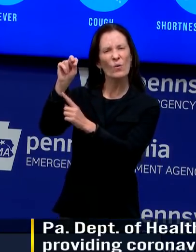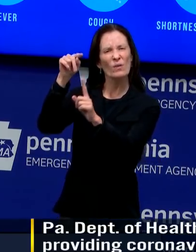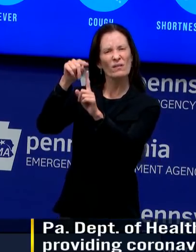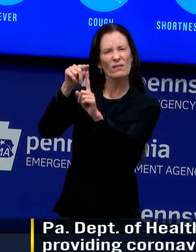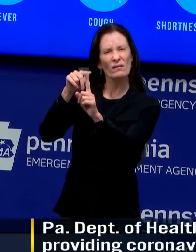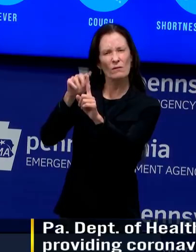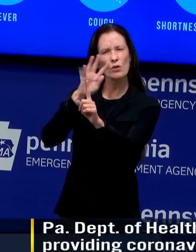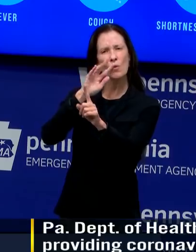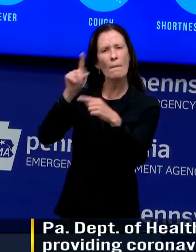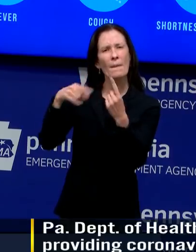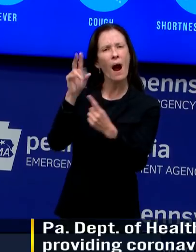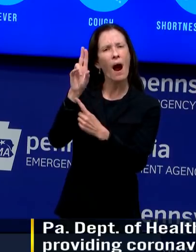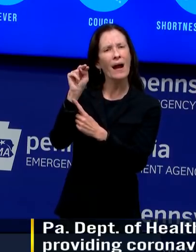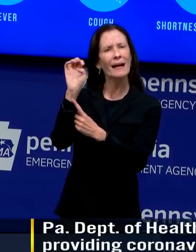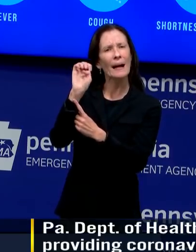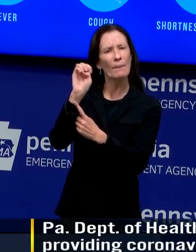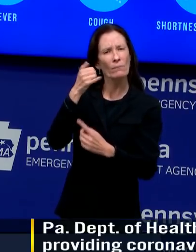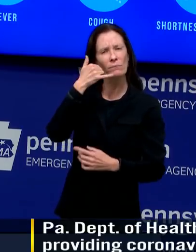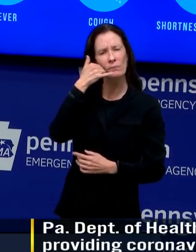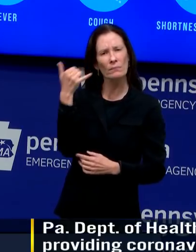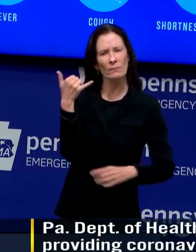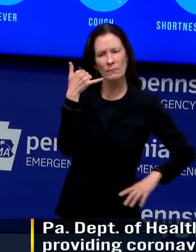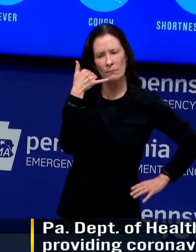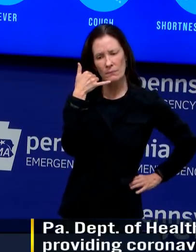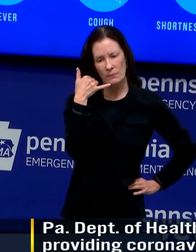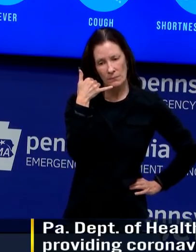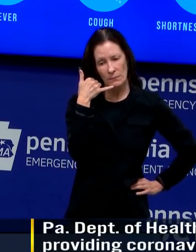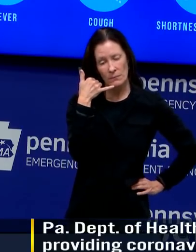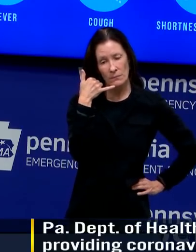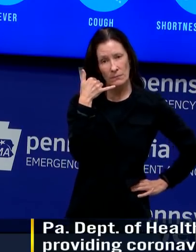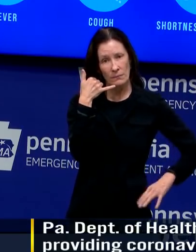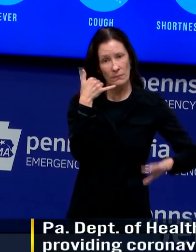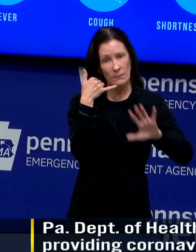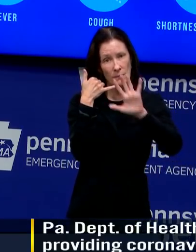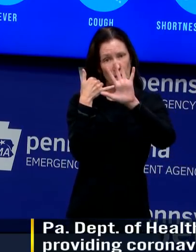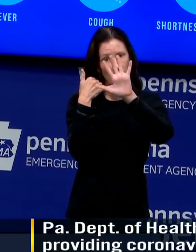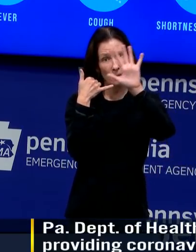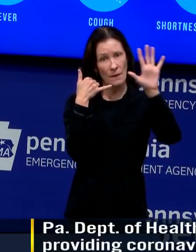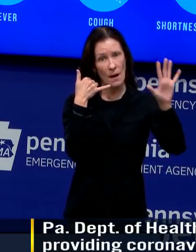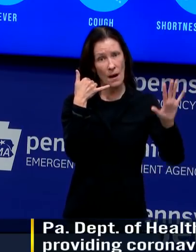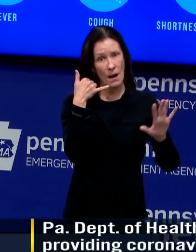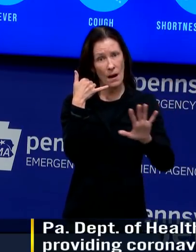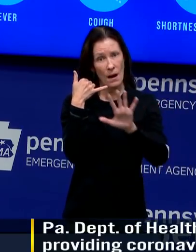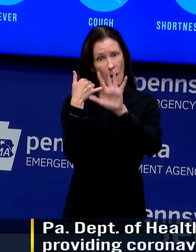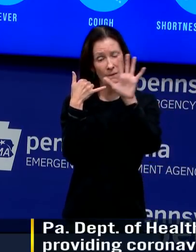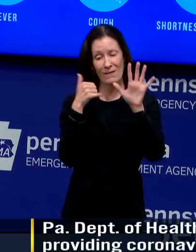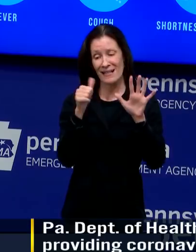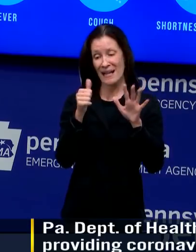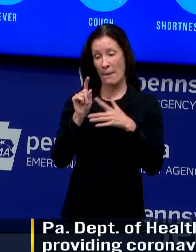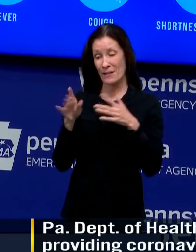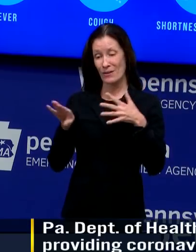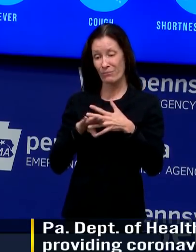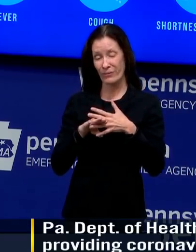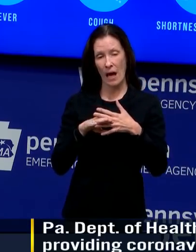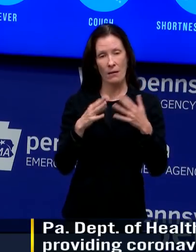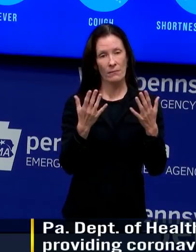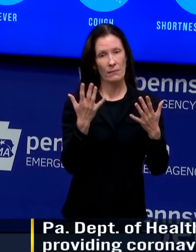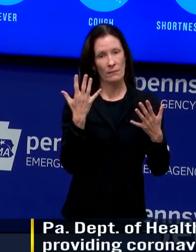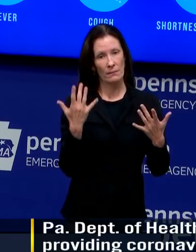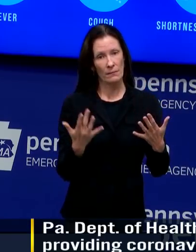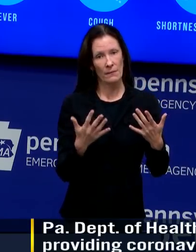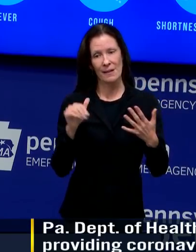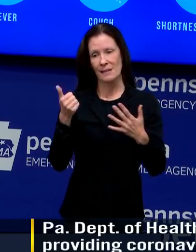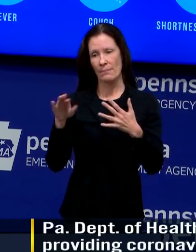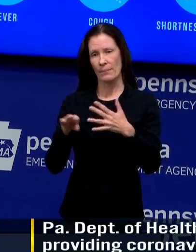straight today with 2 10-minute breaks but still couldn't get through asked why can't the Department of Labor and Industry extend phone